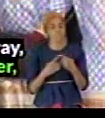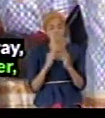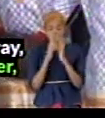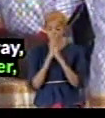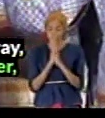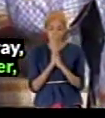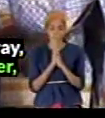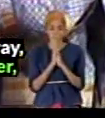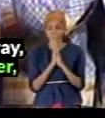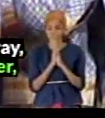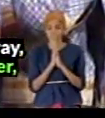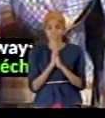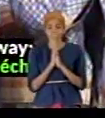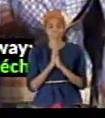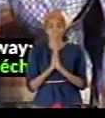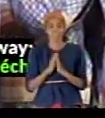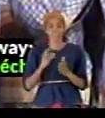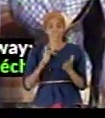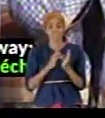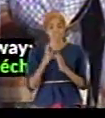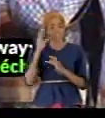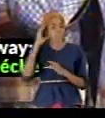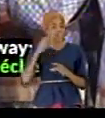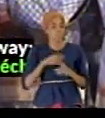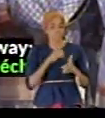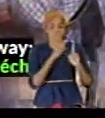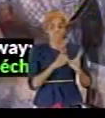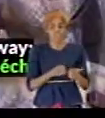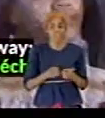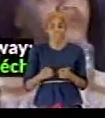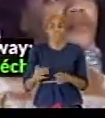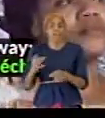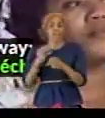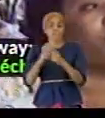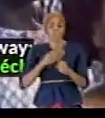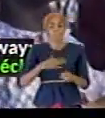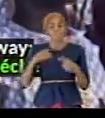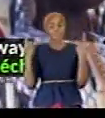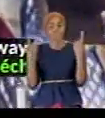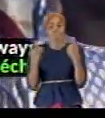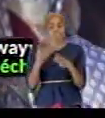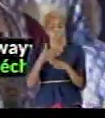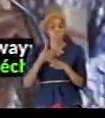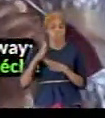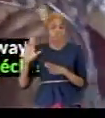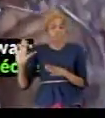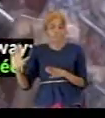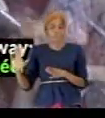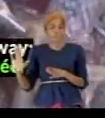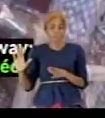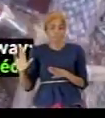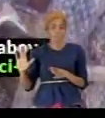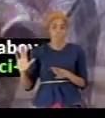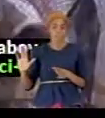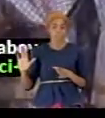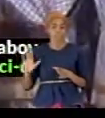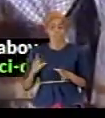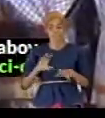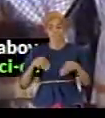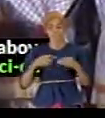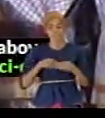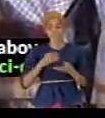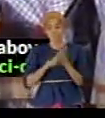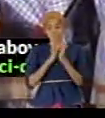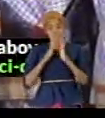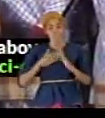How to pray. Jesus heard and answered, took my sins away. Gave